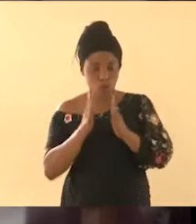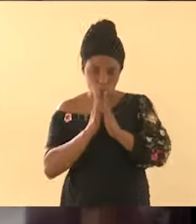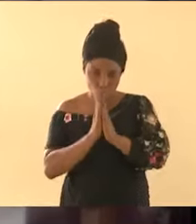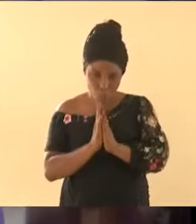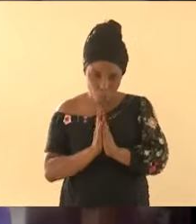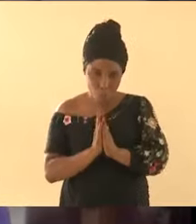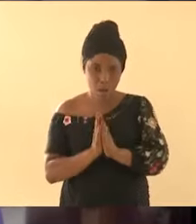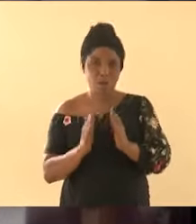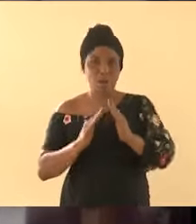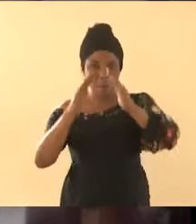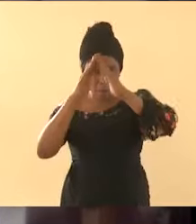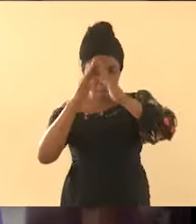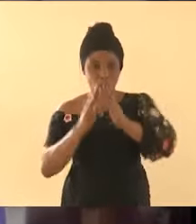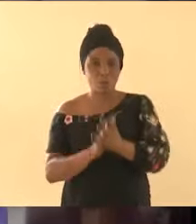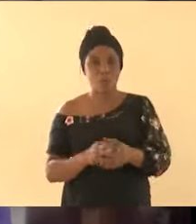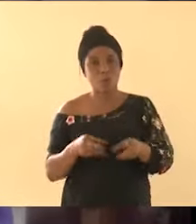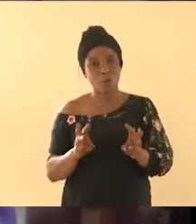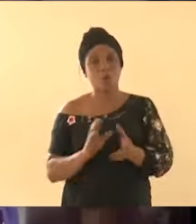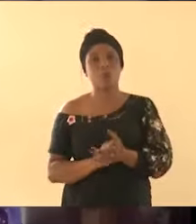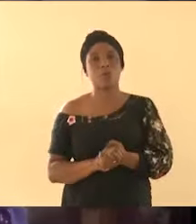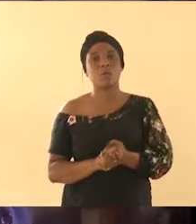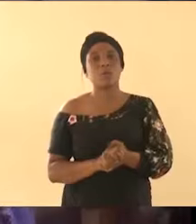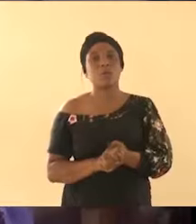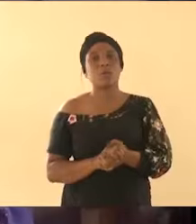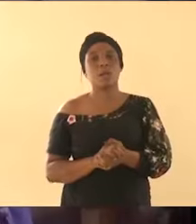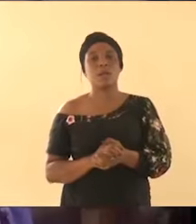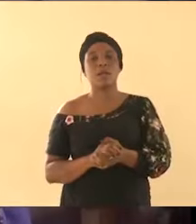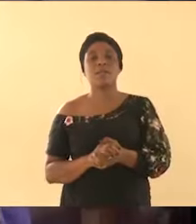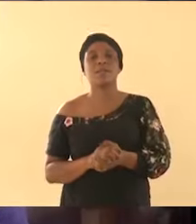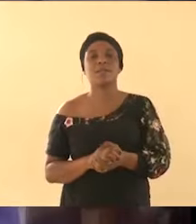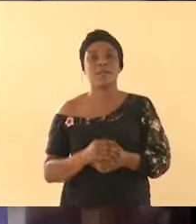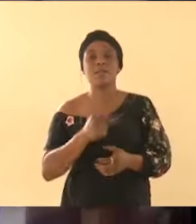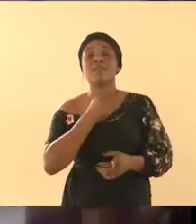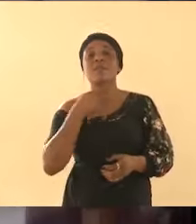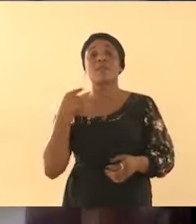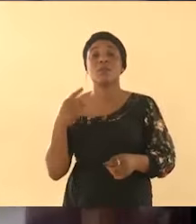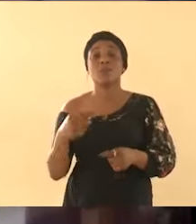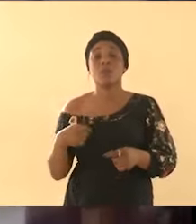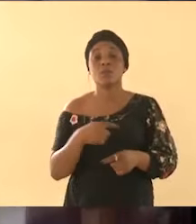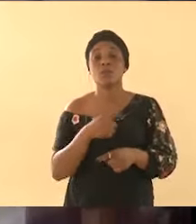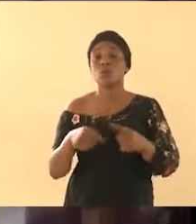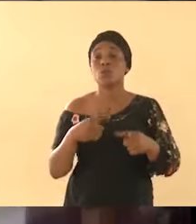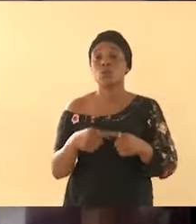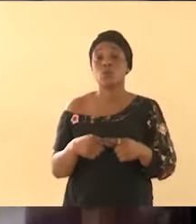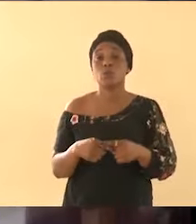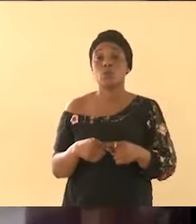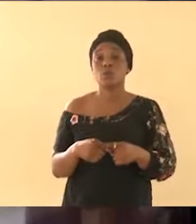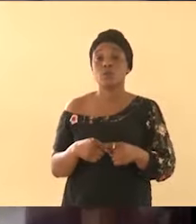Do we know how to pray? The mountain can be in your room also. Don't go and say, Father George, say we should go to, okay?